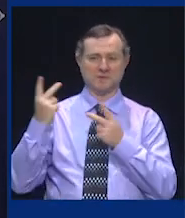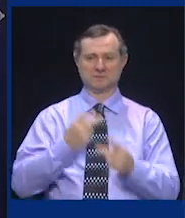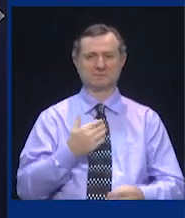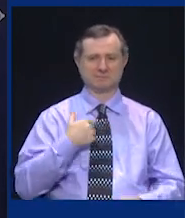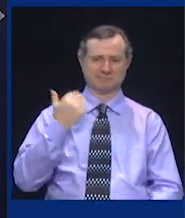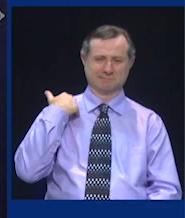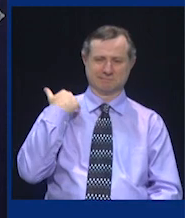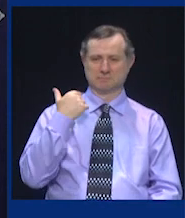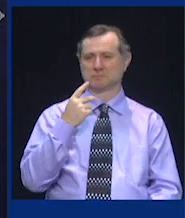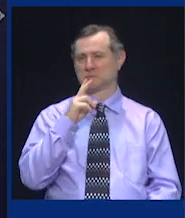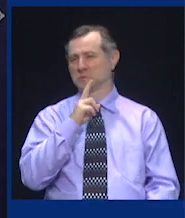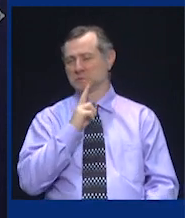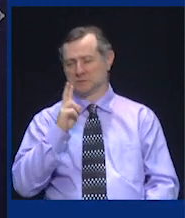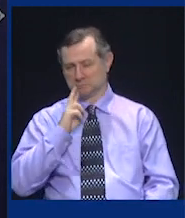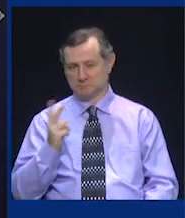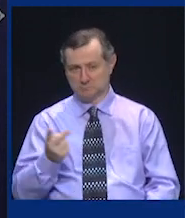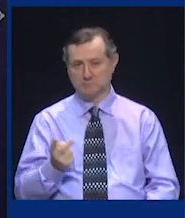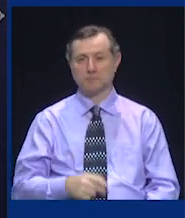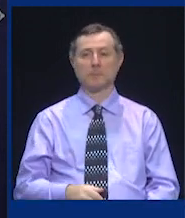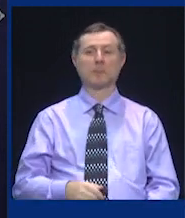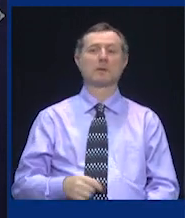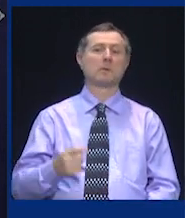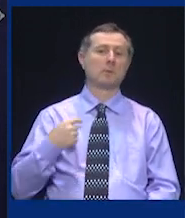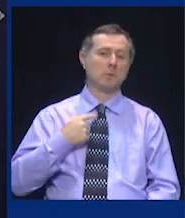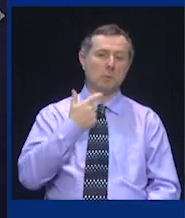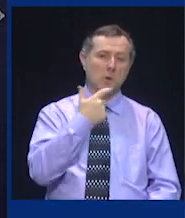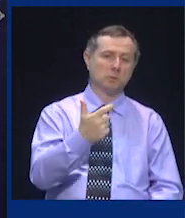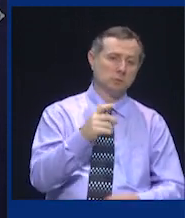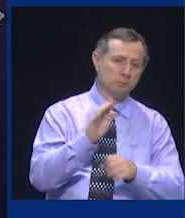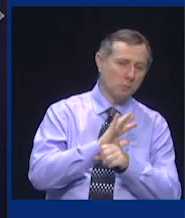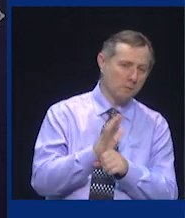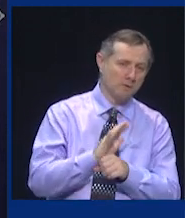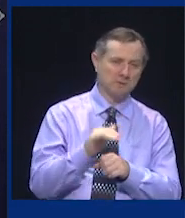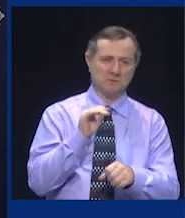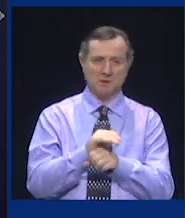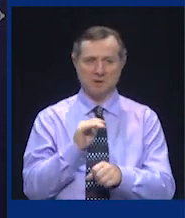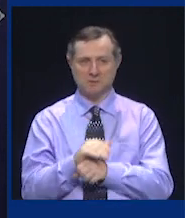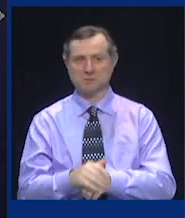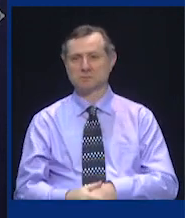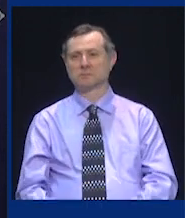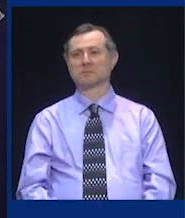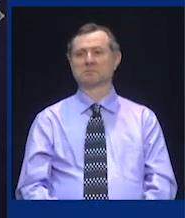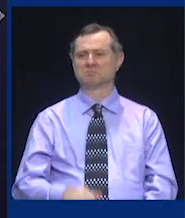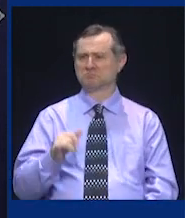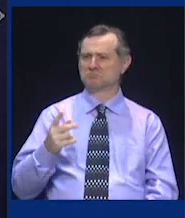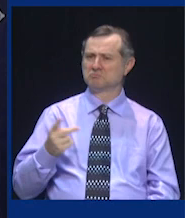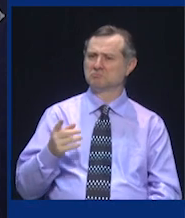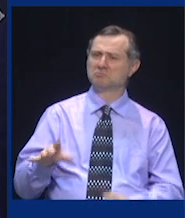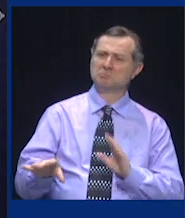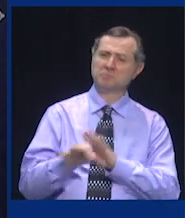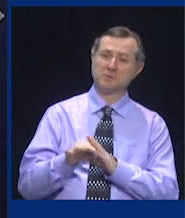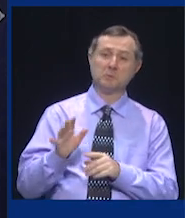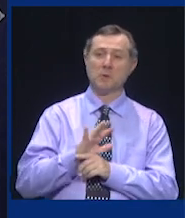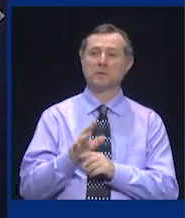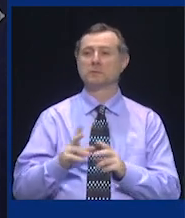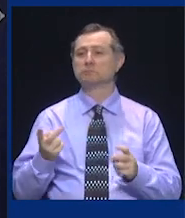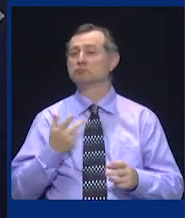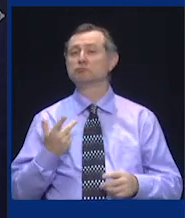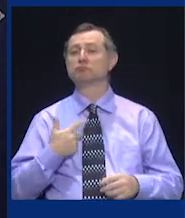Twins, Cara and Mariah. And we're going to watch a movie at night. And I say, you pick the movie. They pick the movie. We're watching the